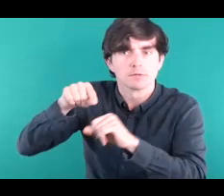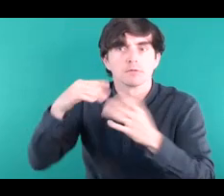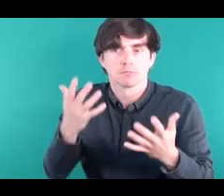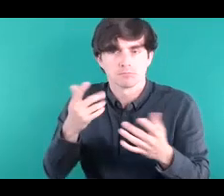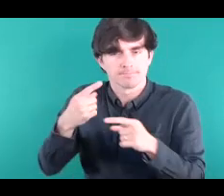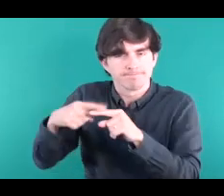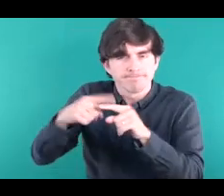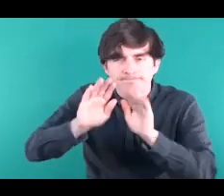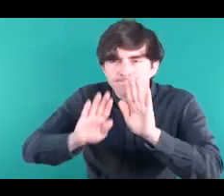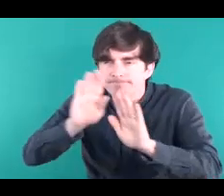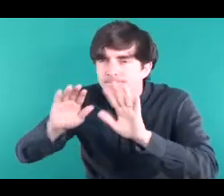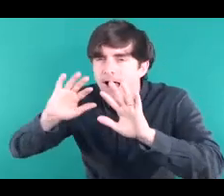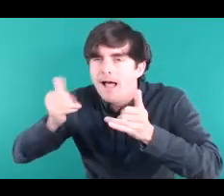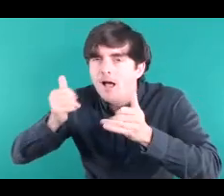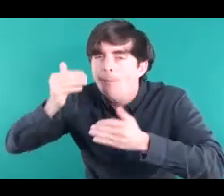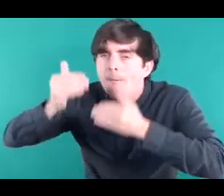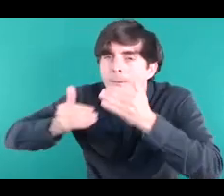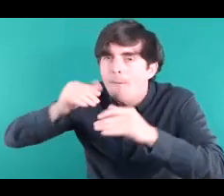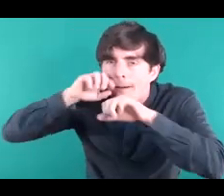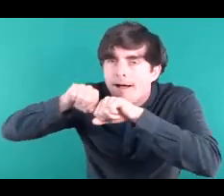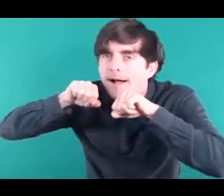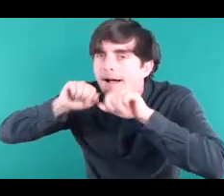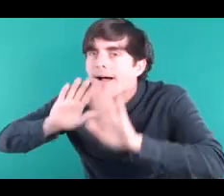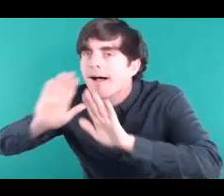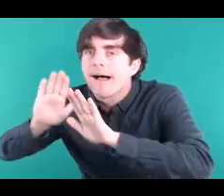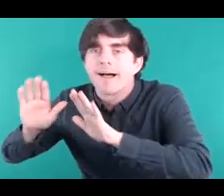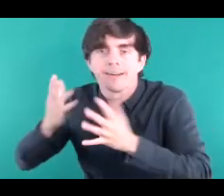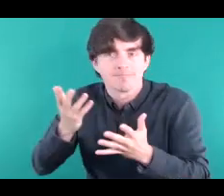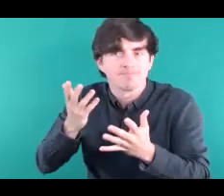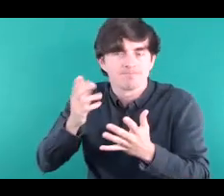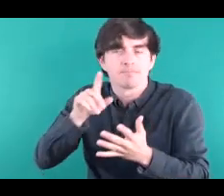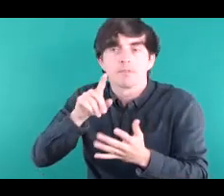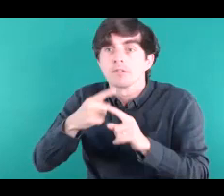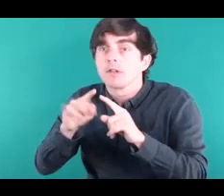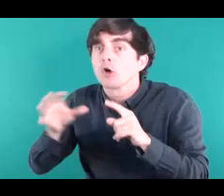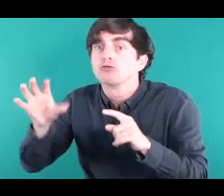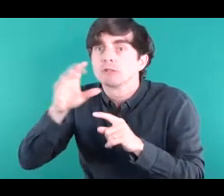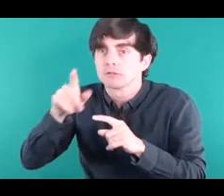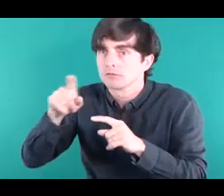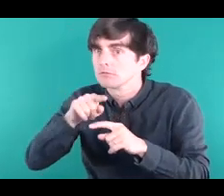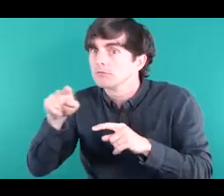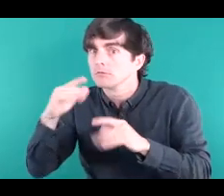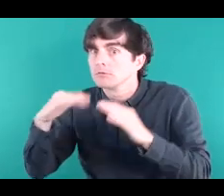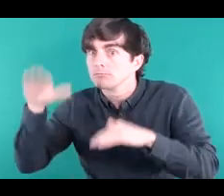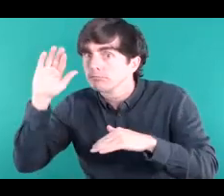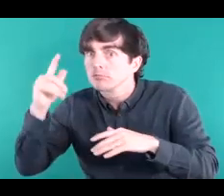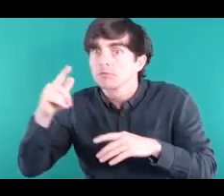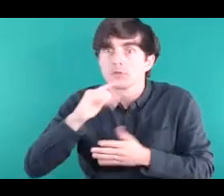in Armenia, the delivery of cash transfer has been done at home to